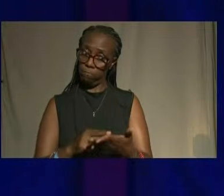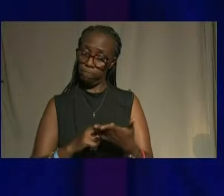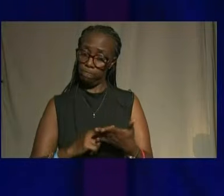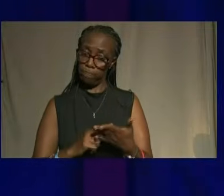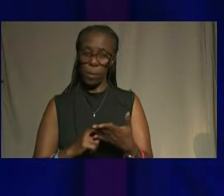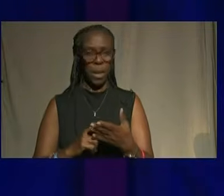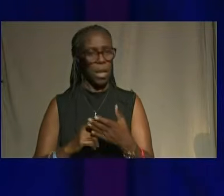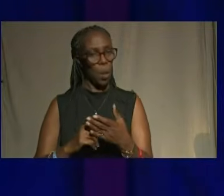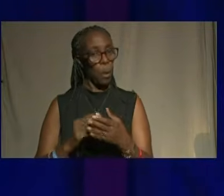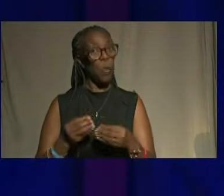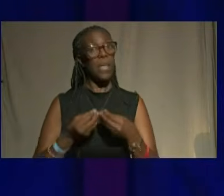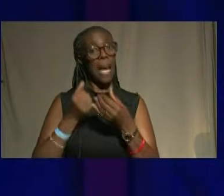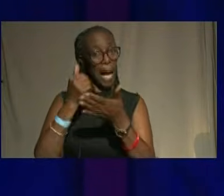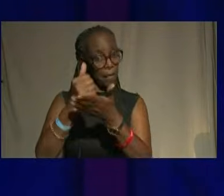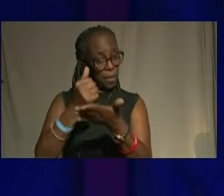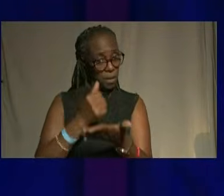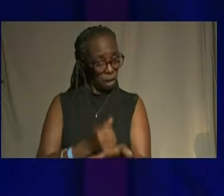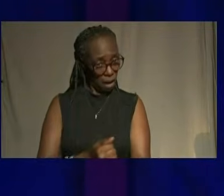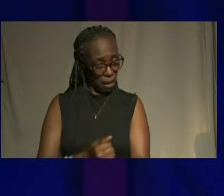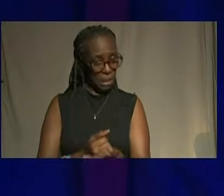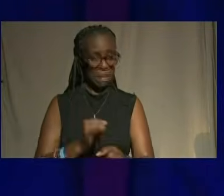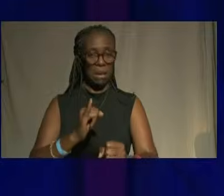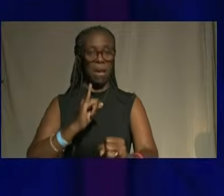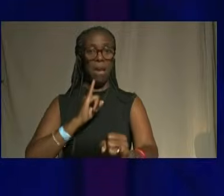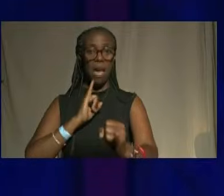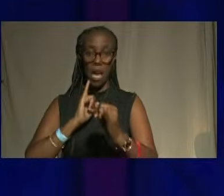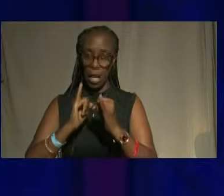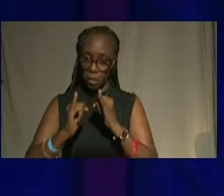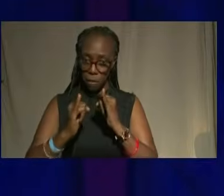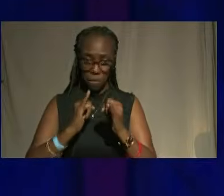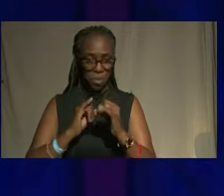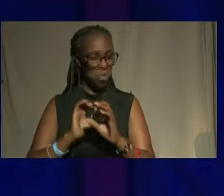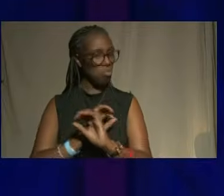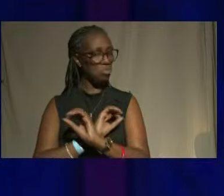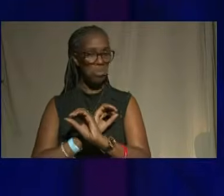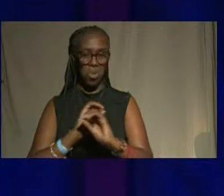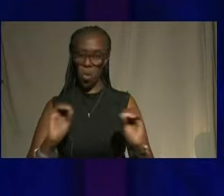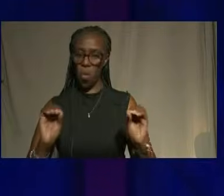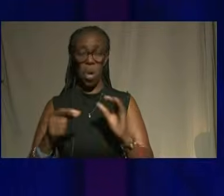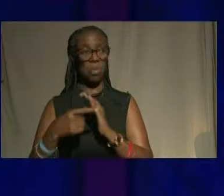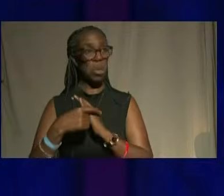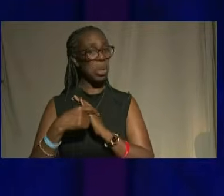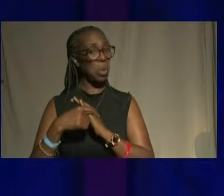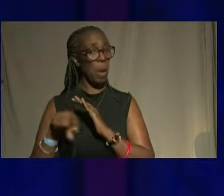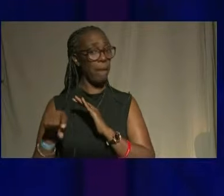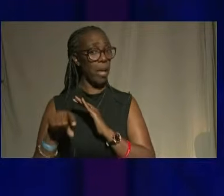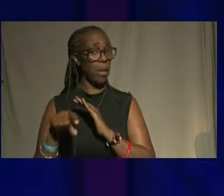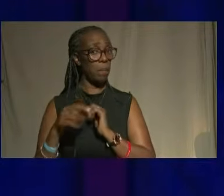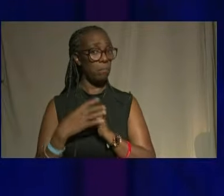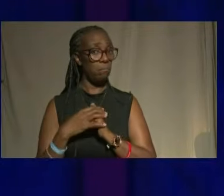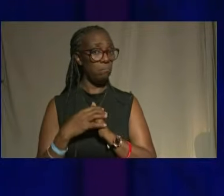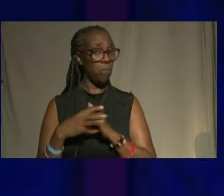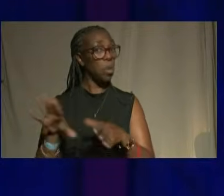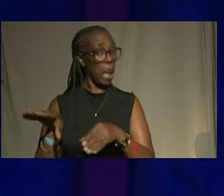interviewed. No one qualified to be accepted.